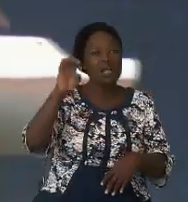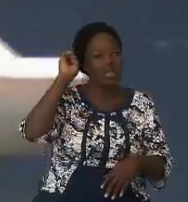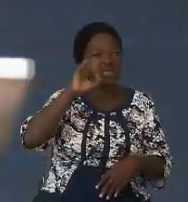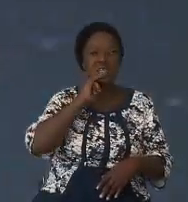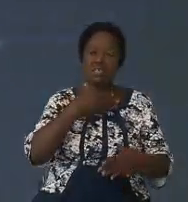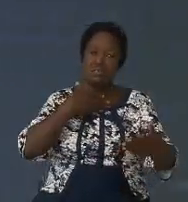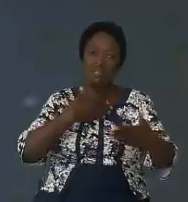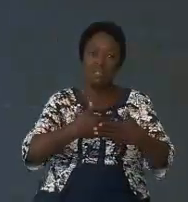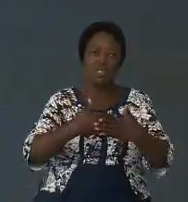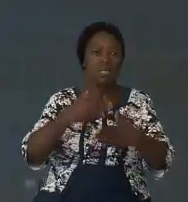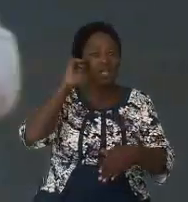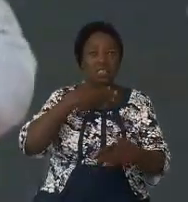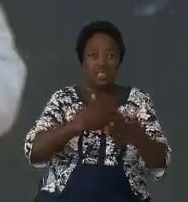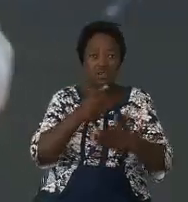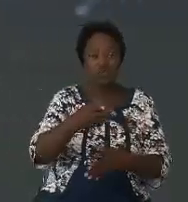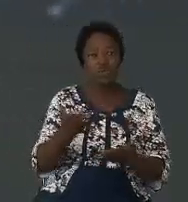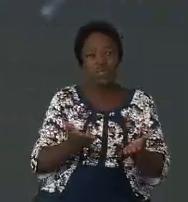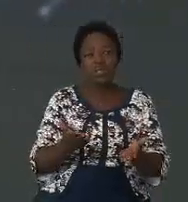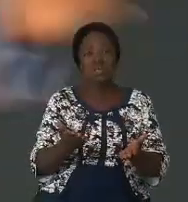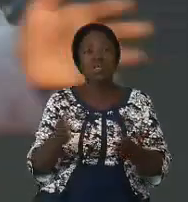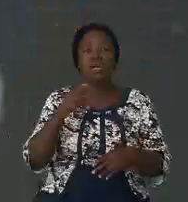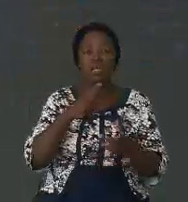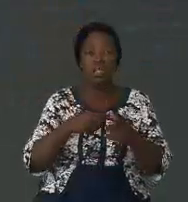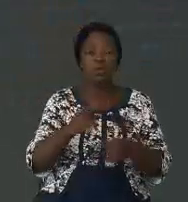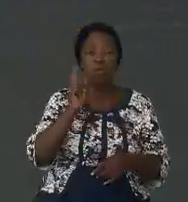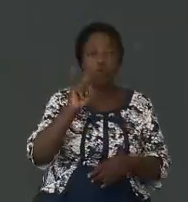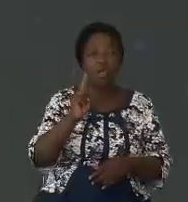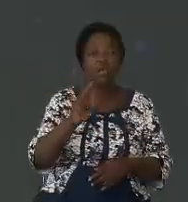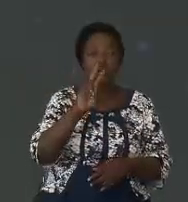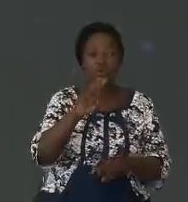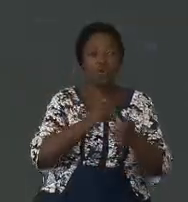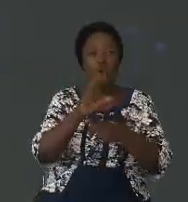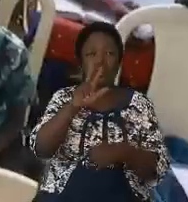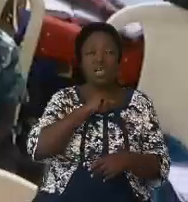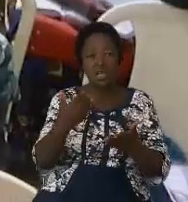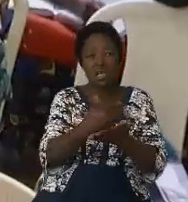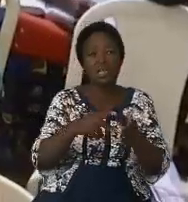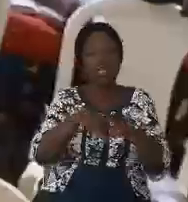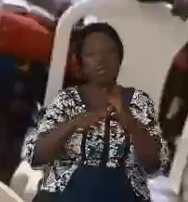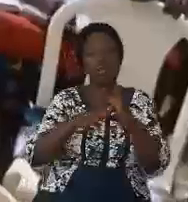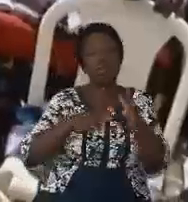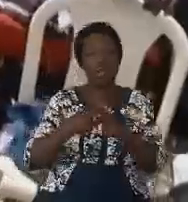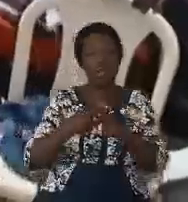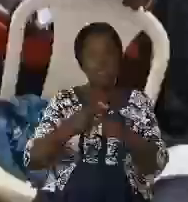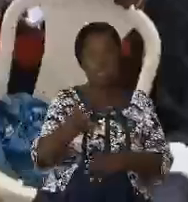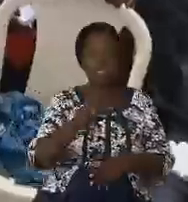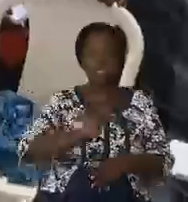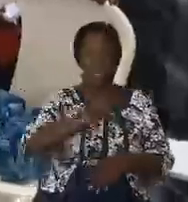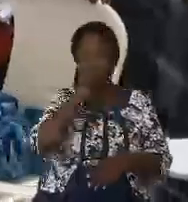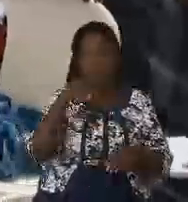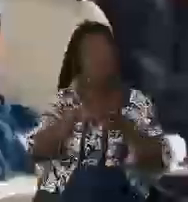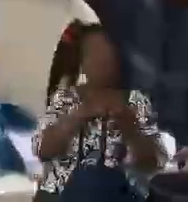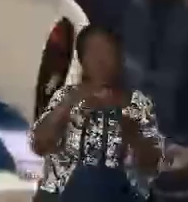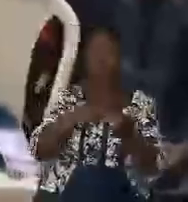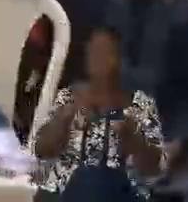Call ye upon him while he is near. He is near you right there where two or three are gathered in